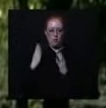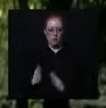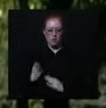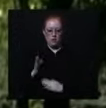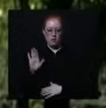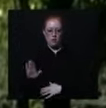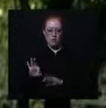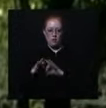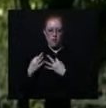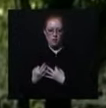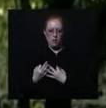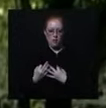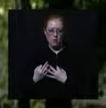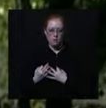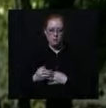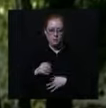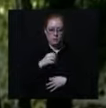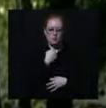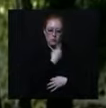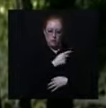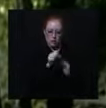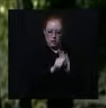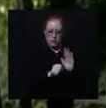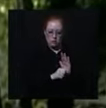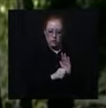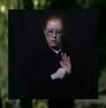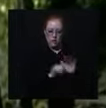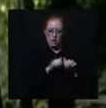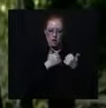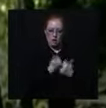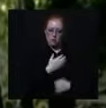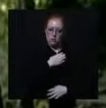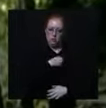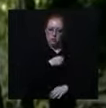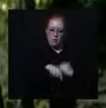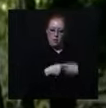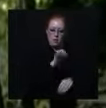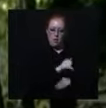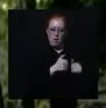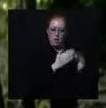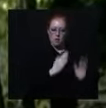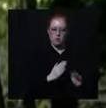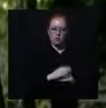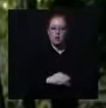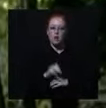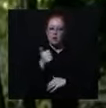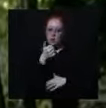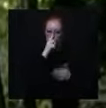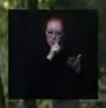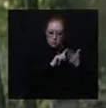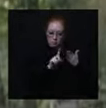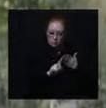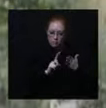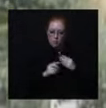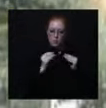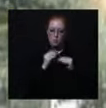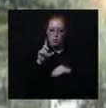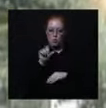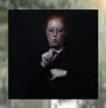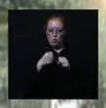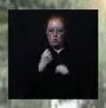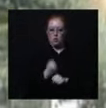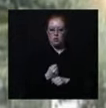were made to state agencies about the Kaufman house. After 10 state agency investigations that spanned 2 decades,